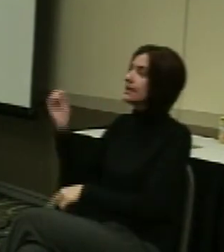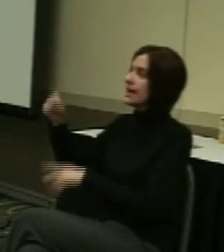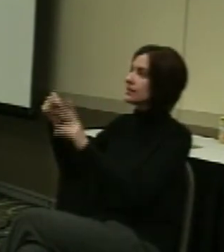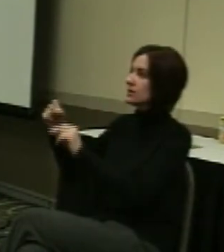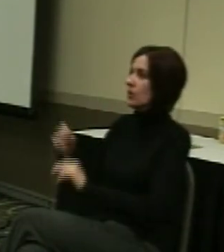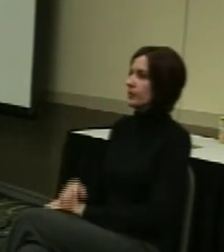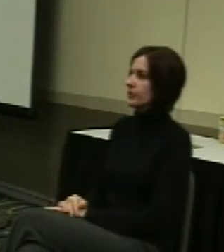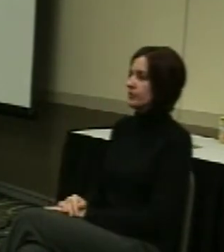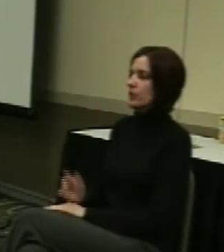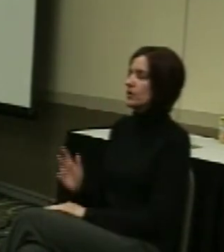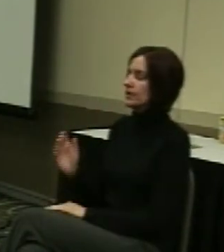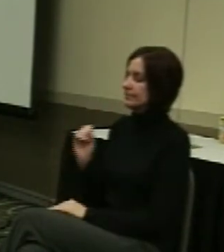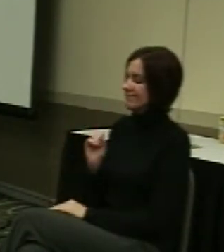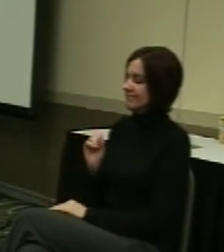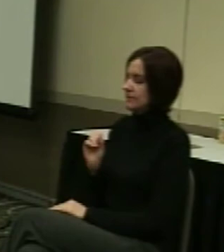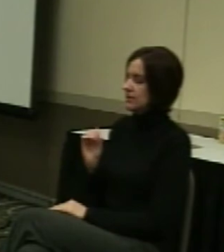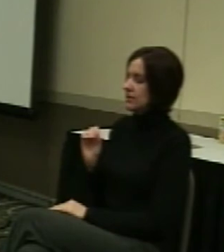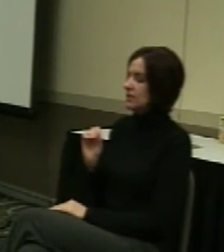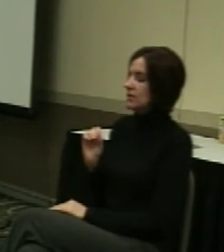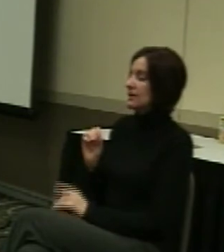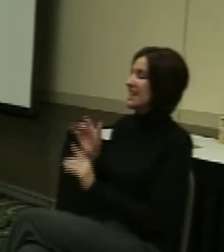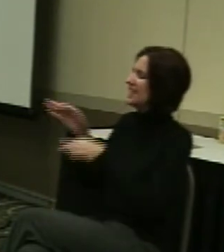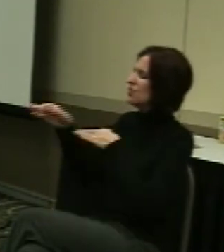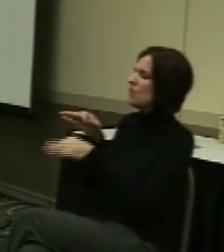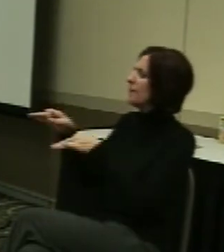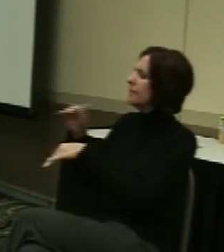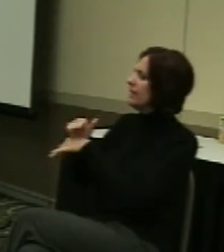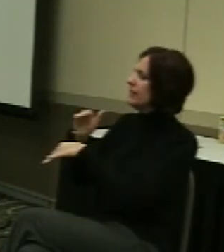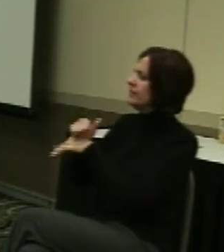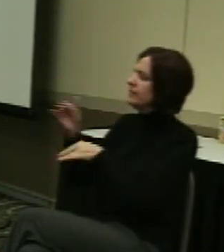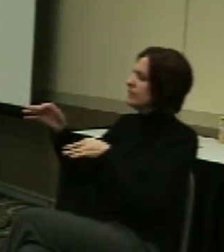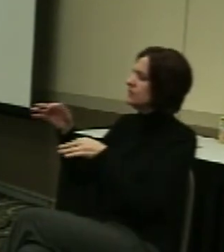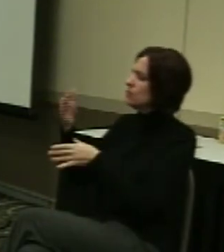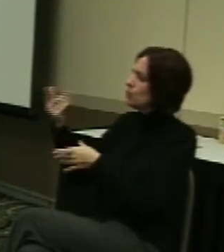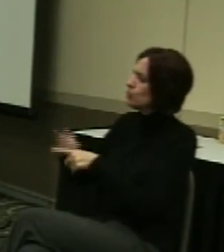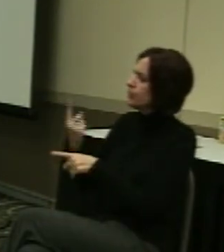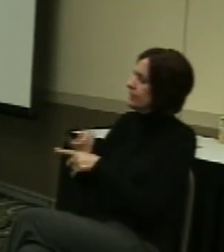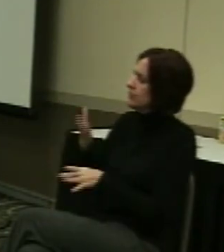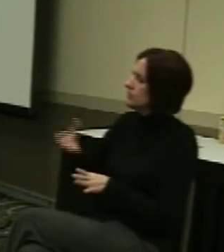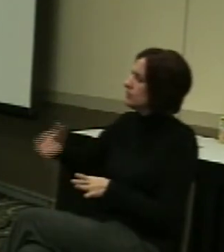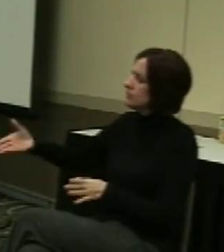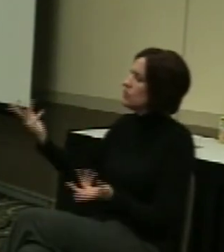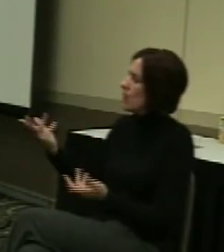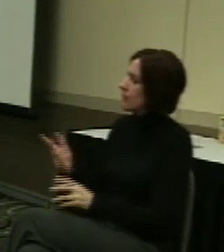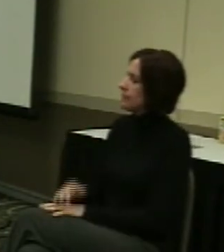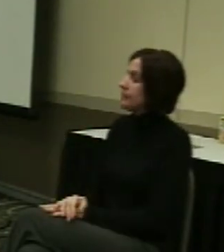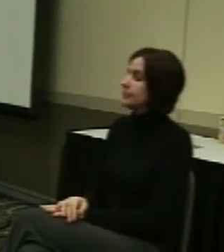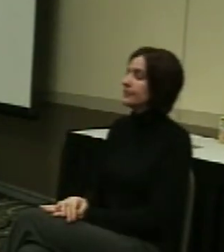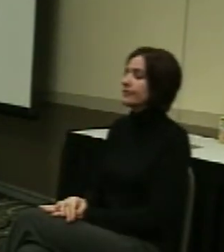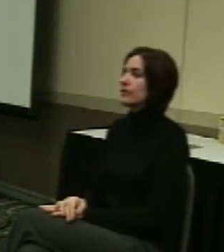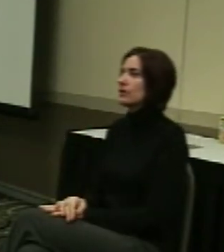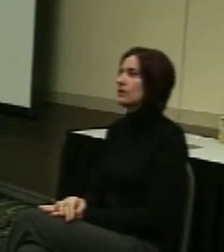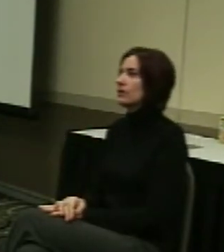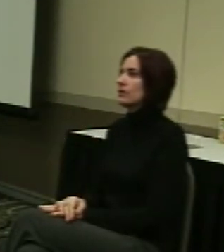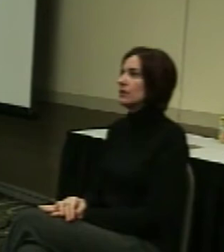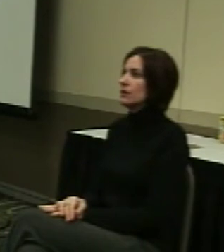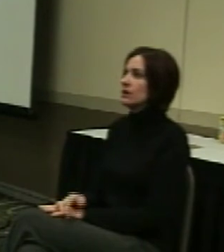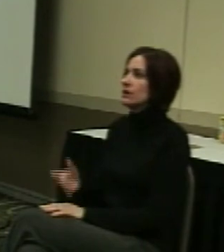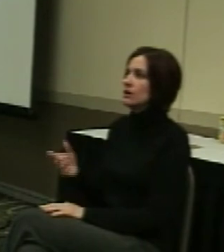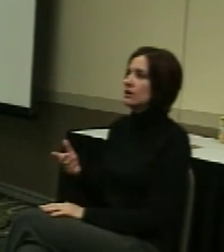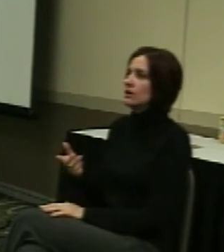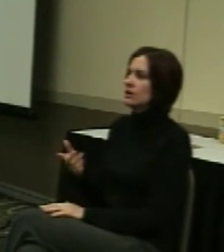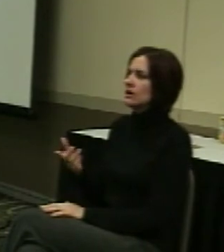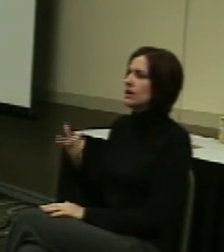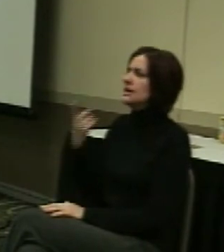you describe his routine in the evening? That's a lot different. Or can you tell me about his